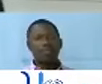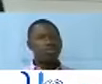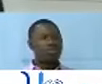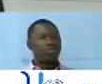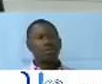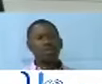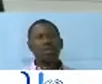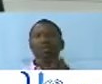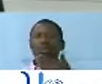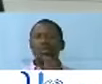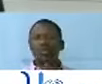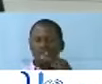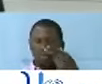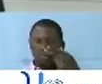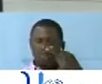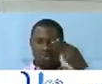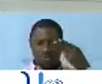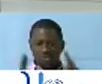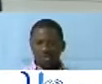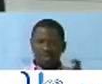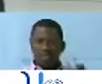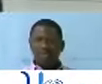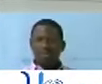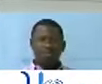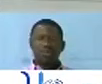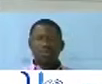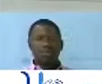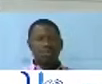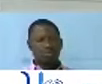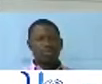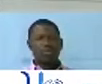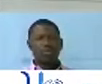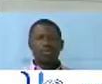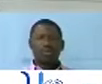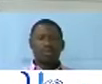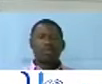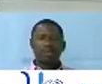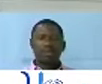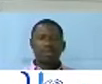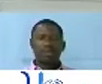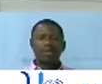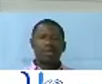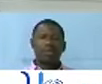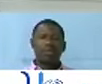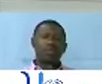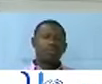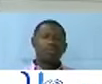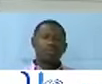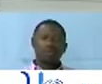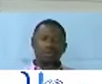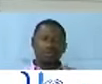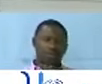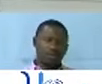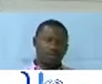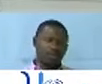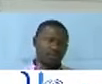cannot take the responsibility of staying here with you, and they will just arrest a few of us. He will come out of it.